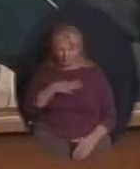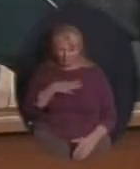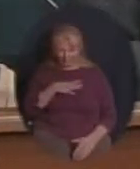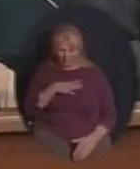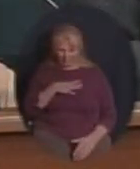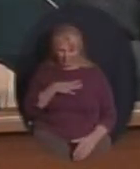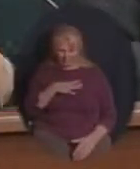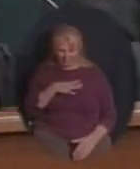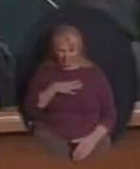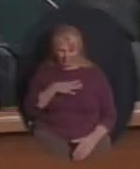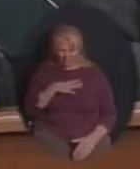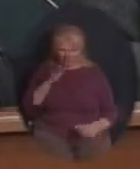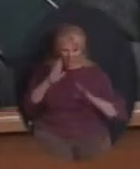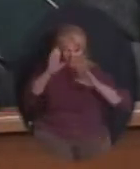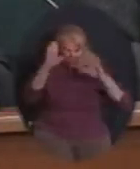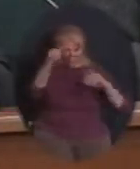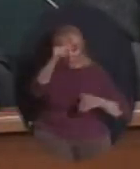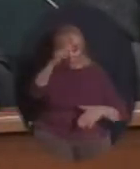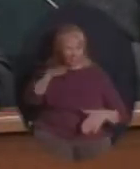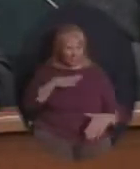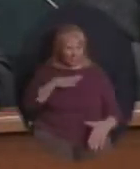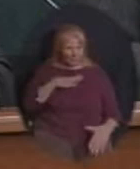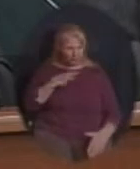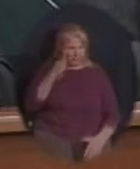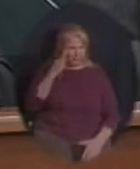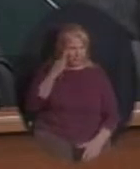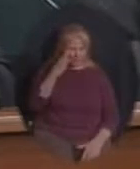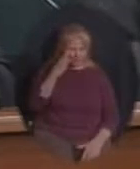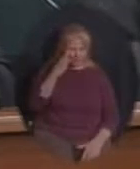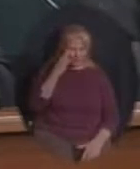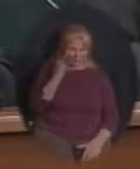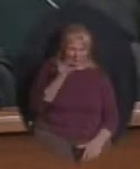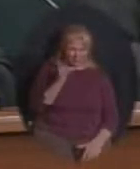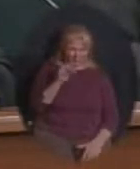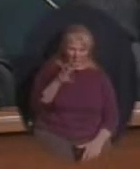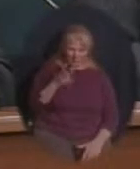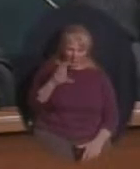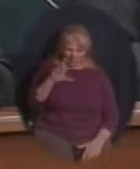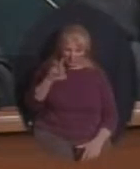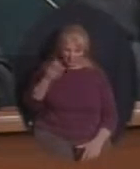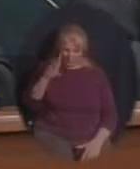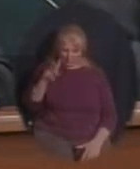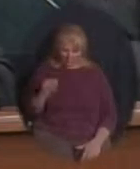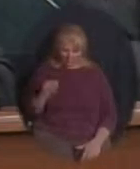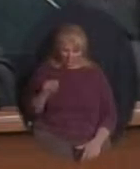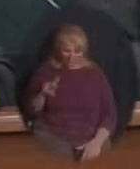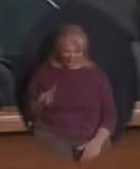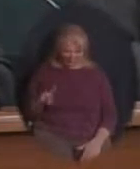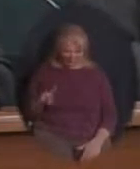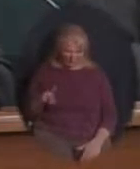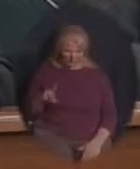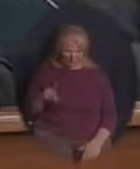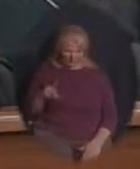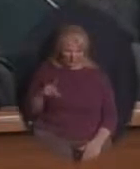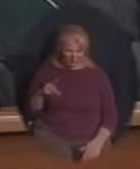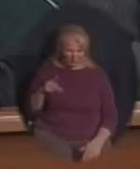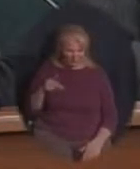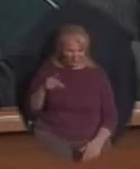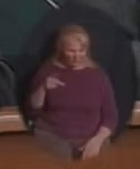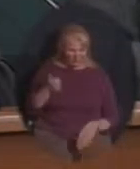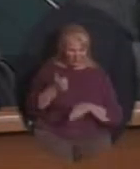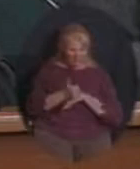Mr. Clark's unfounded allegations, convoluted misinformation, and misdirection he operates from will